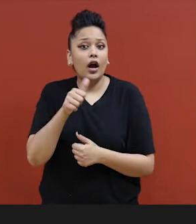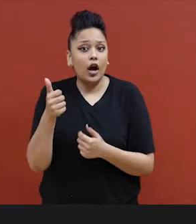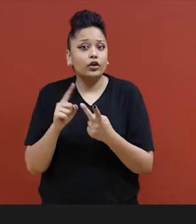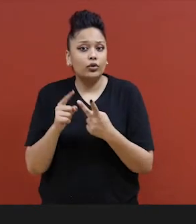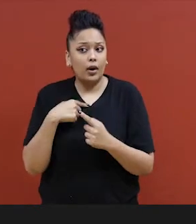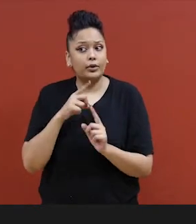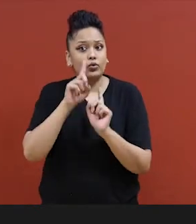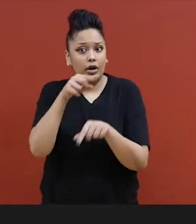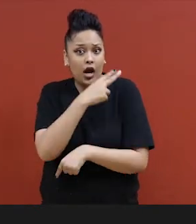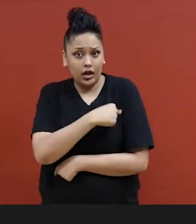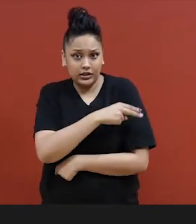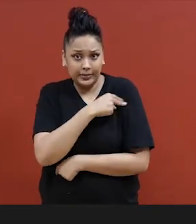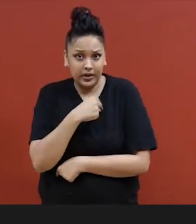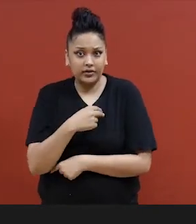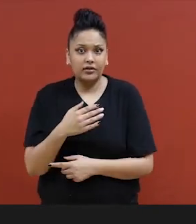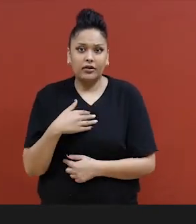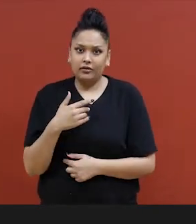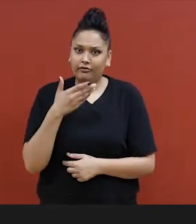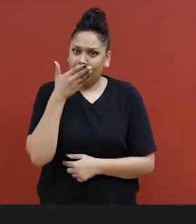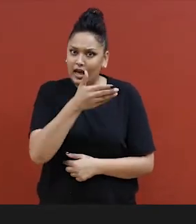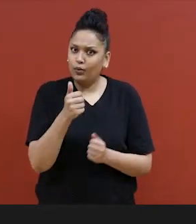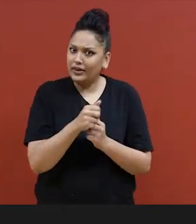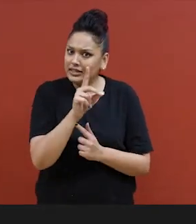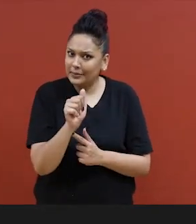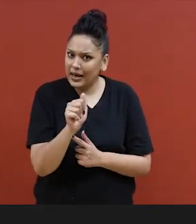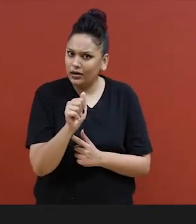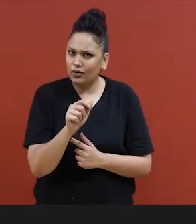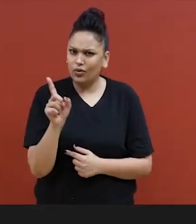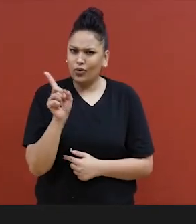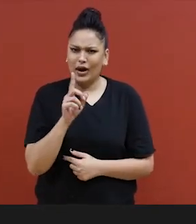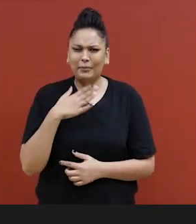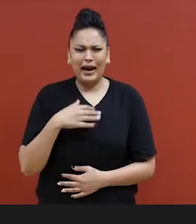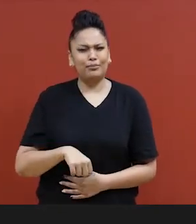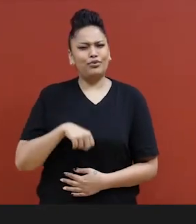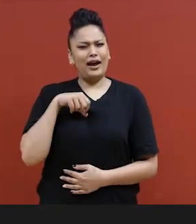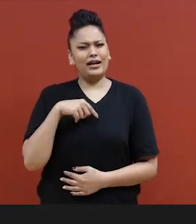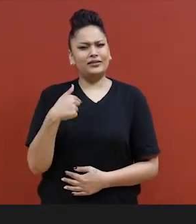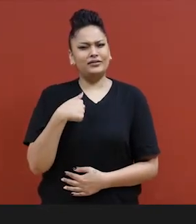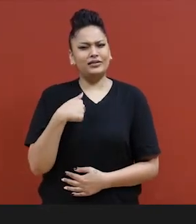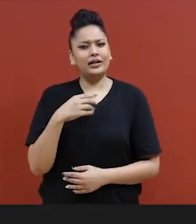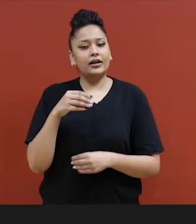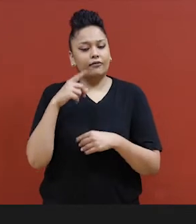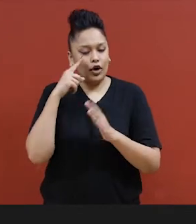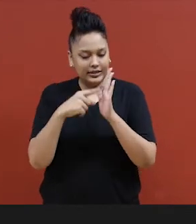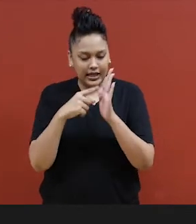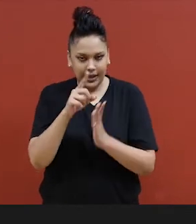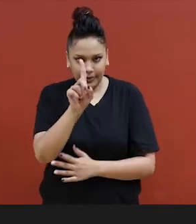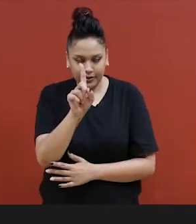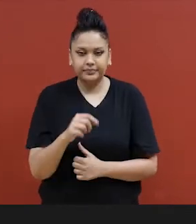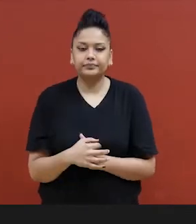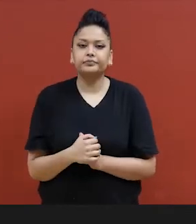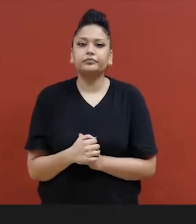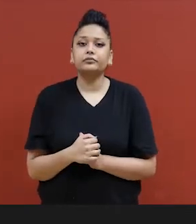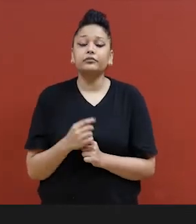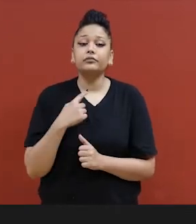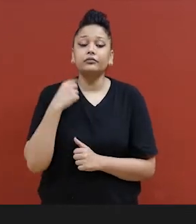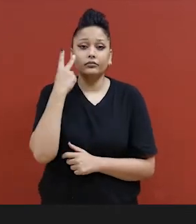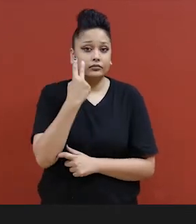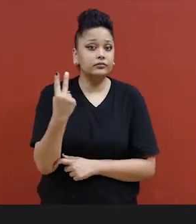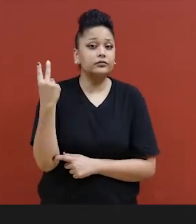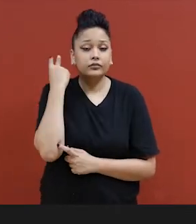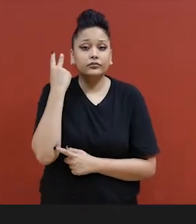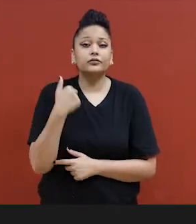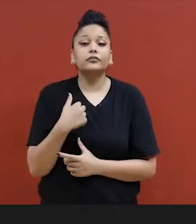because I'm there and because I have a disability, it's like my dignity goes away. Like an example of what I mean is, I remember I